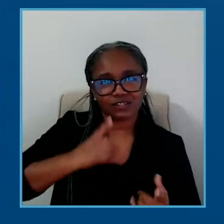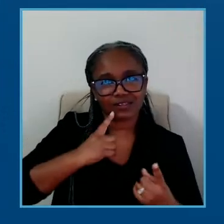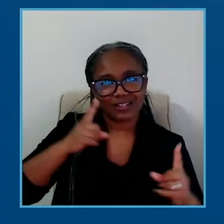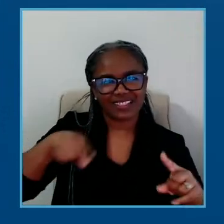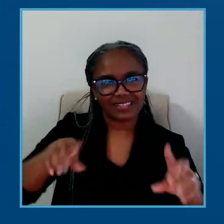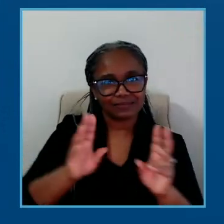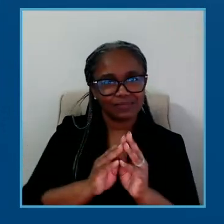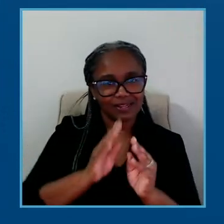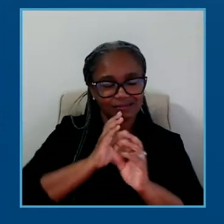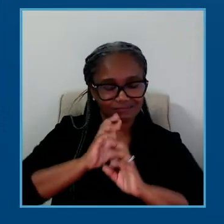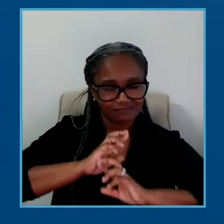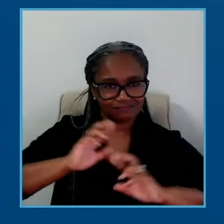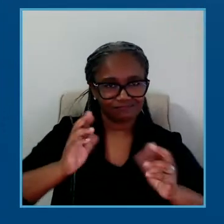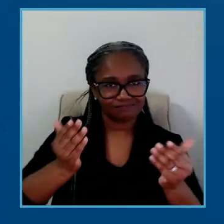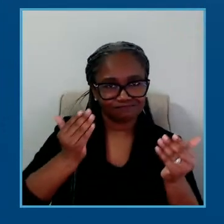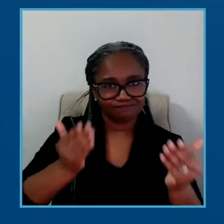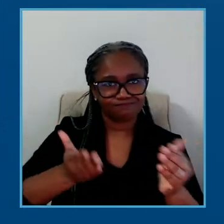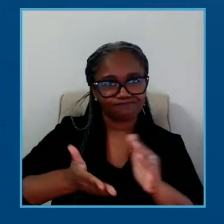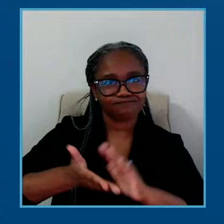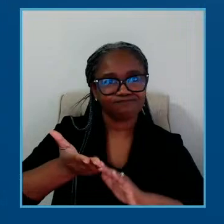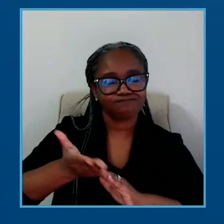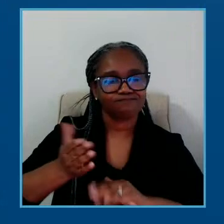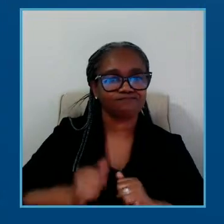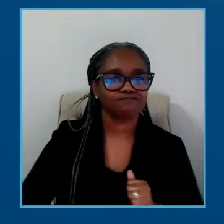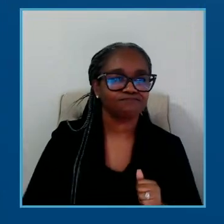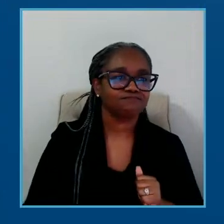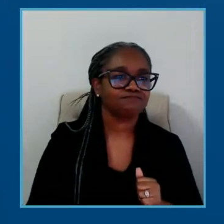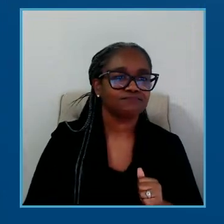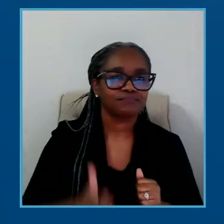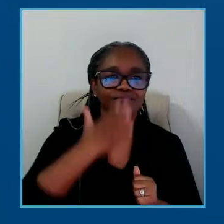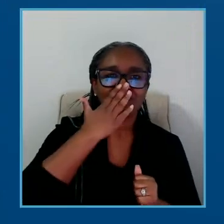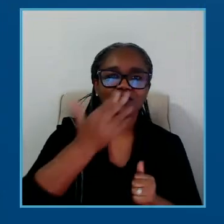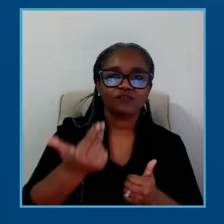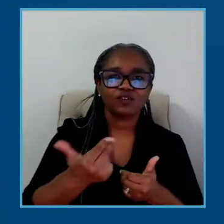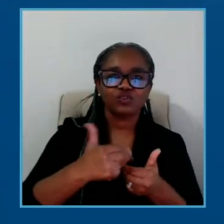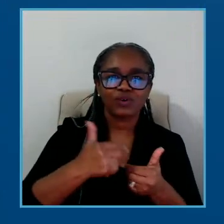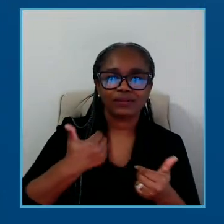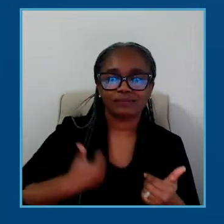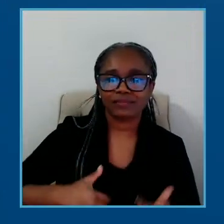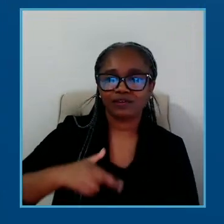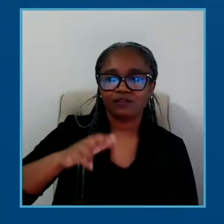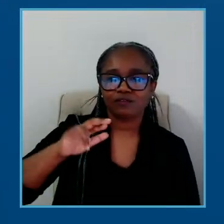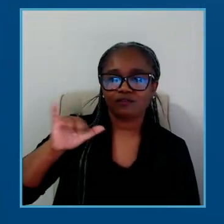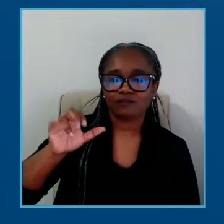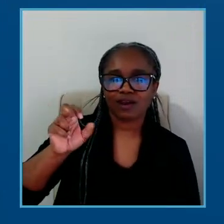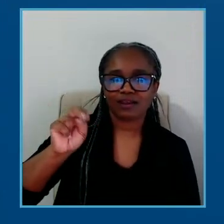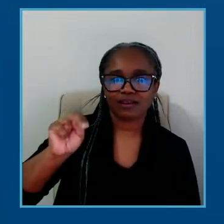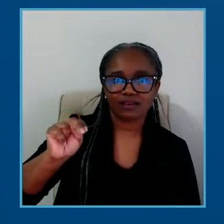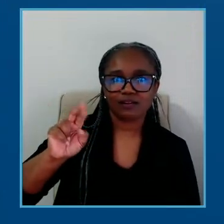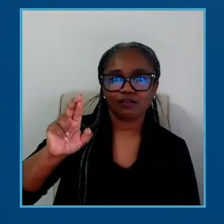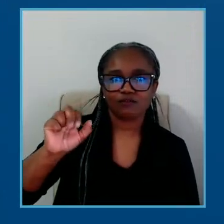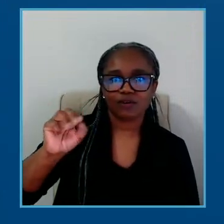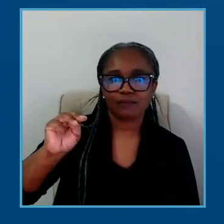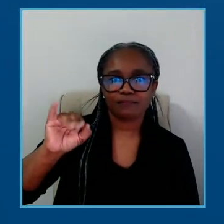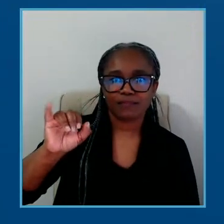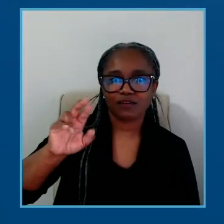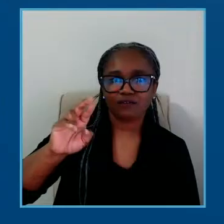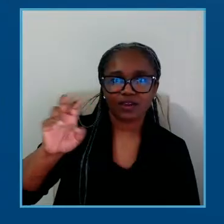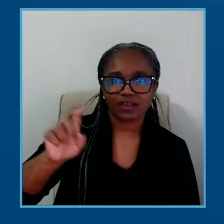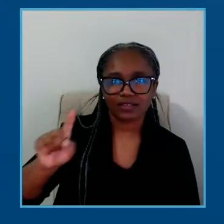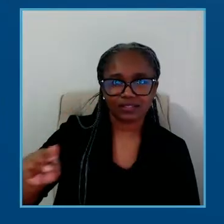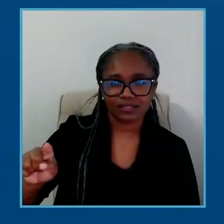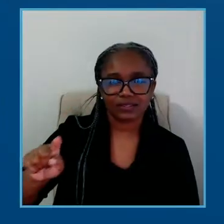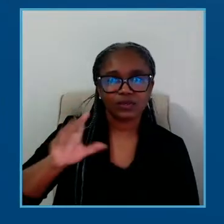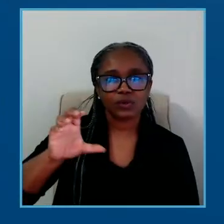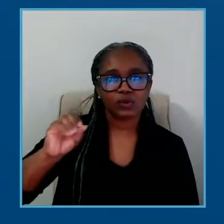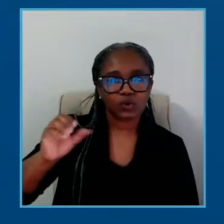Thank you all for joining us today. My name is Ryan Ramirez, co-chair of the Credentials Committee. I'm coming to you from the